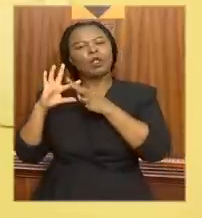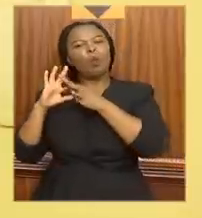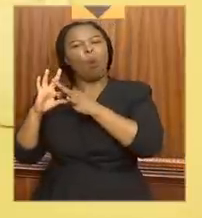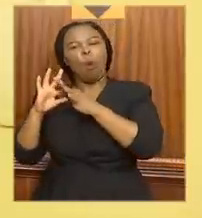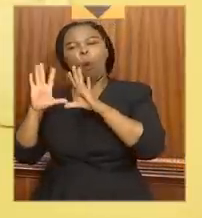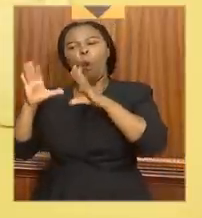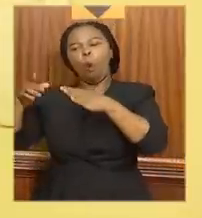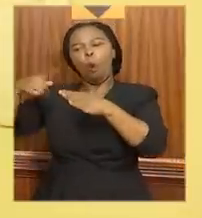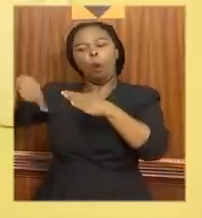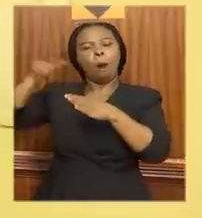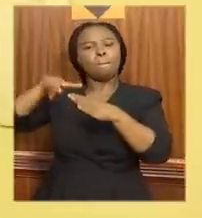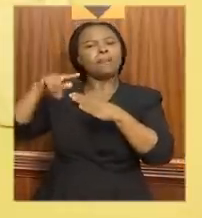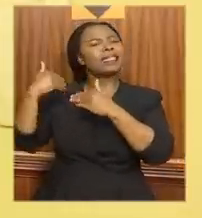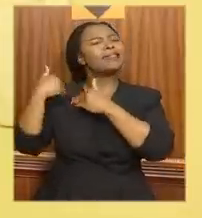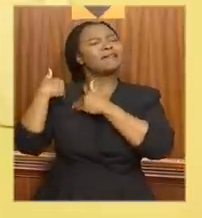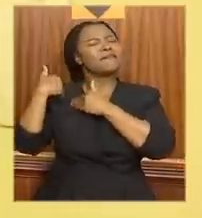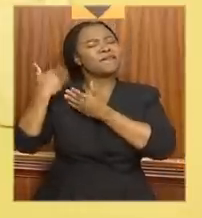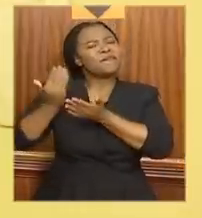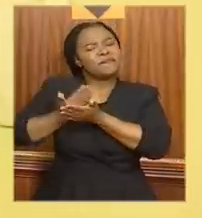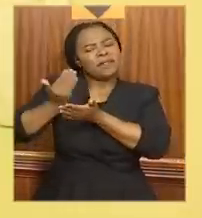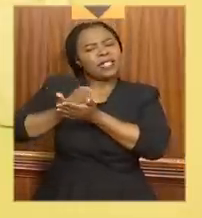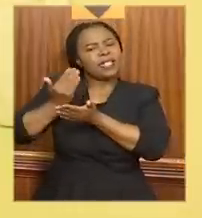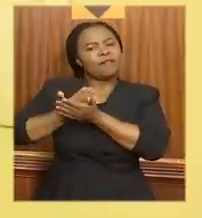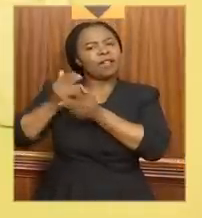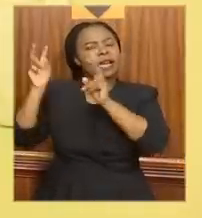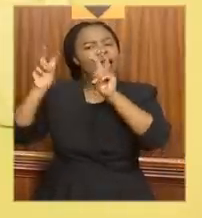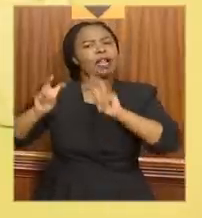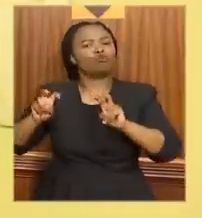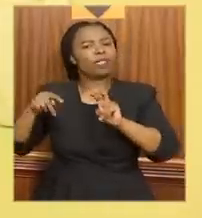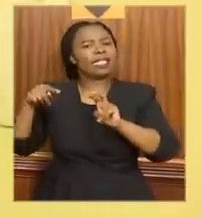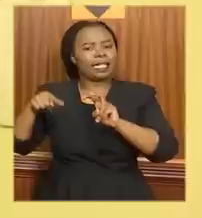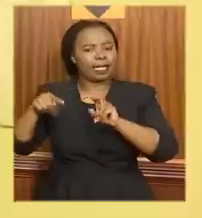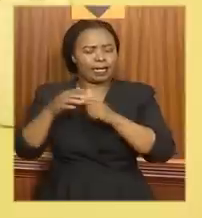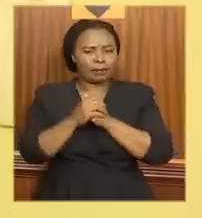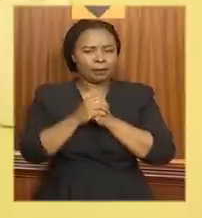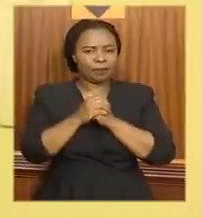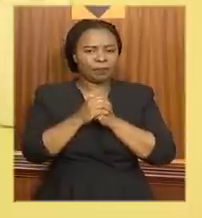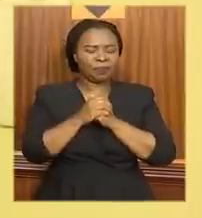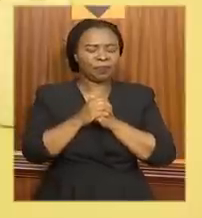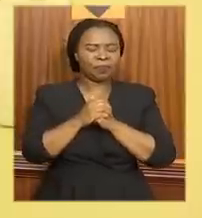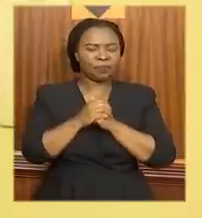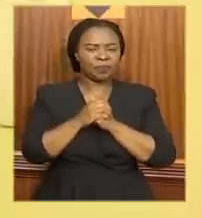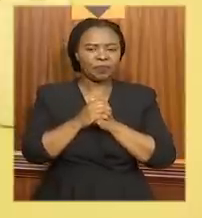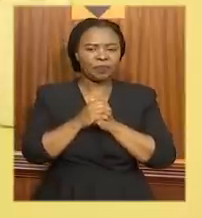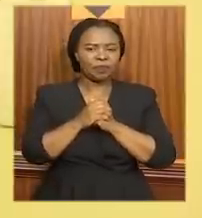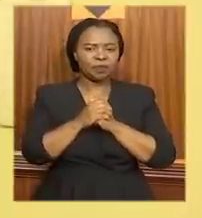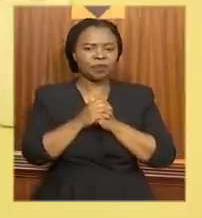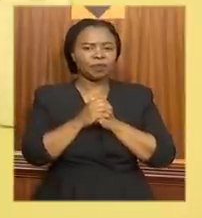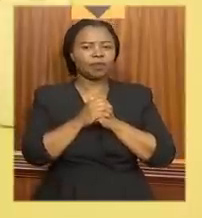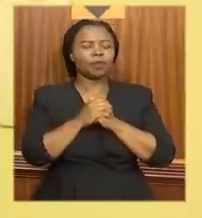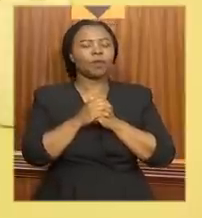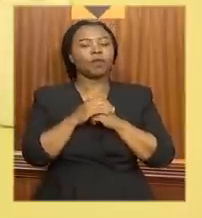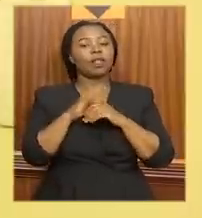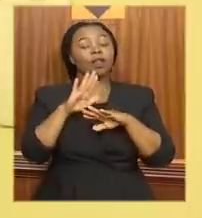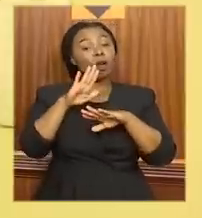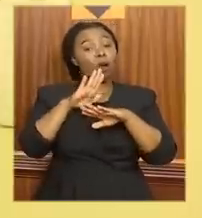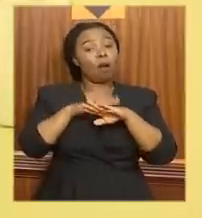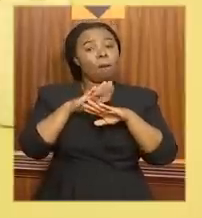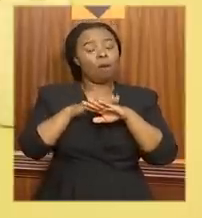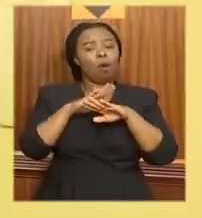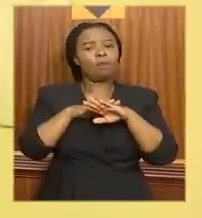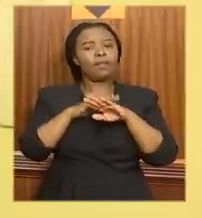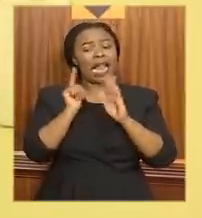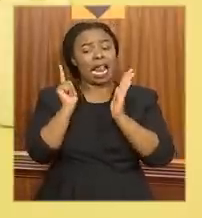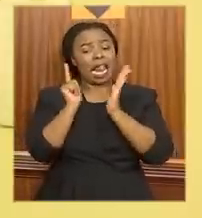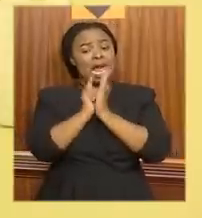use electricity sparingly. And we can also address the issue of illegal